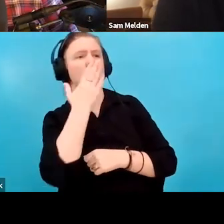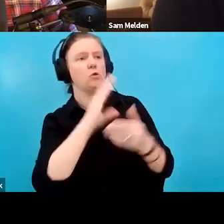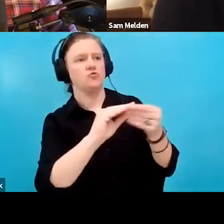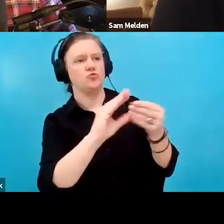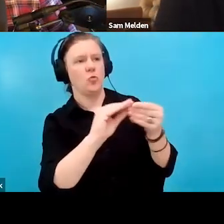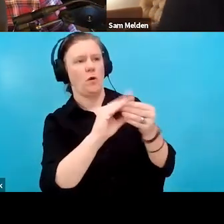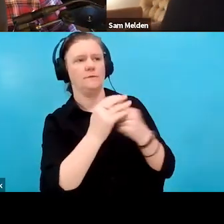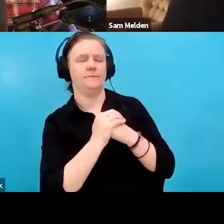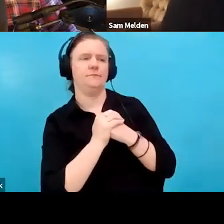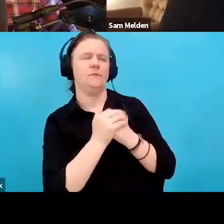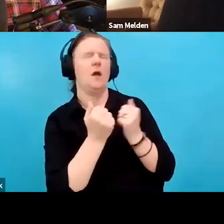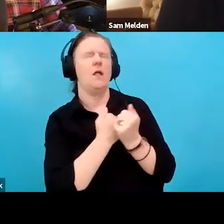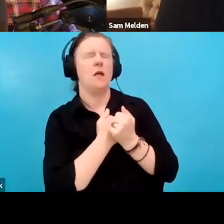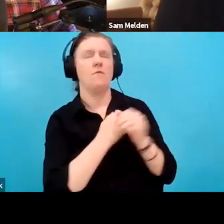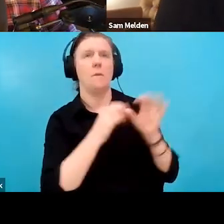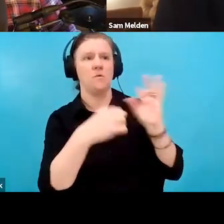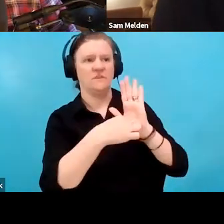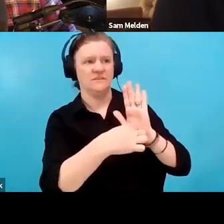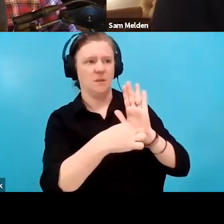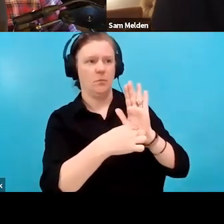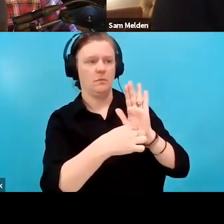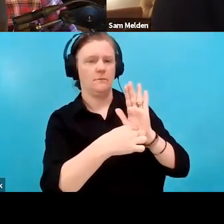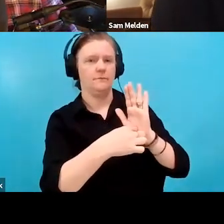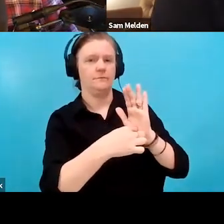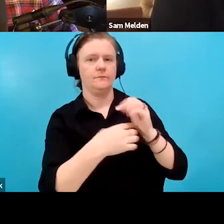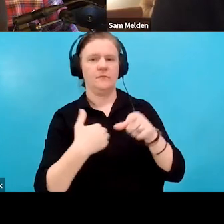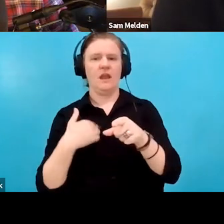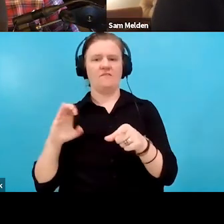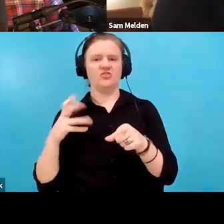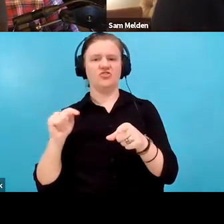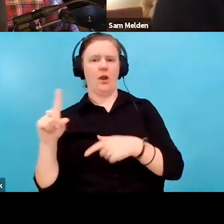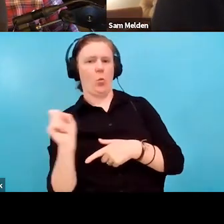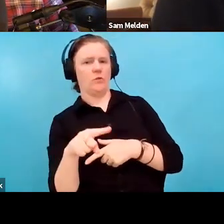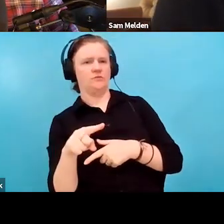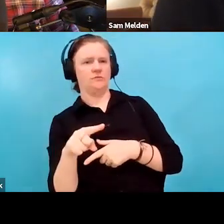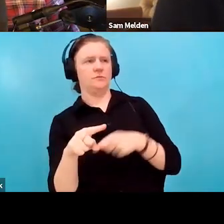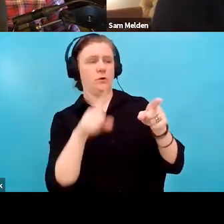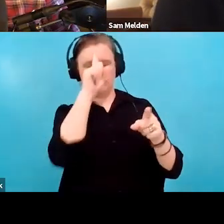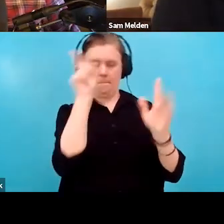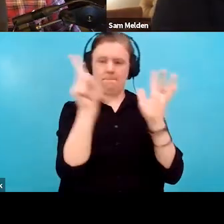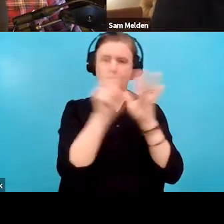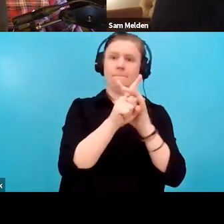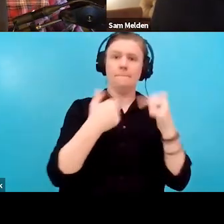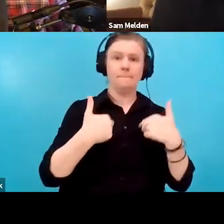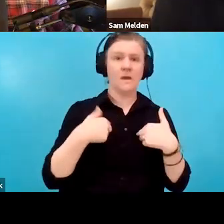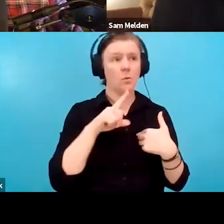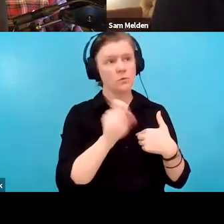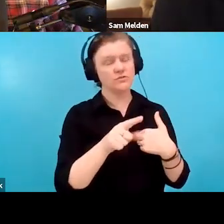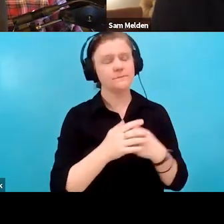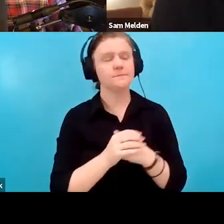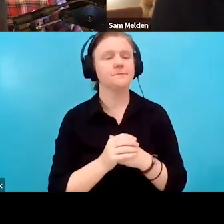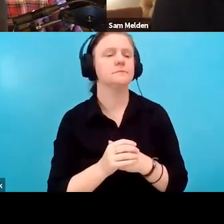love that you kind of pulled an example up here. Before I ask the question that's in the chat, I have one quick question you just sparked with me.